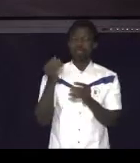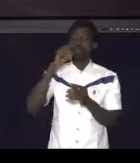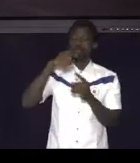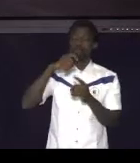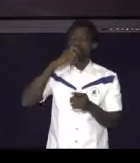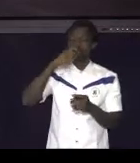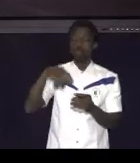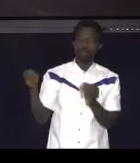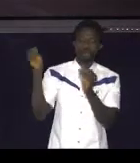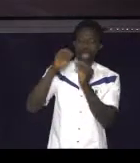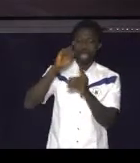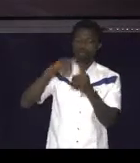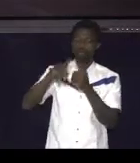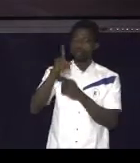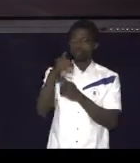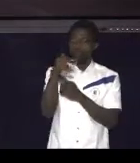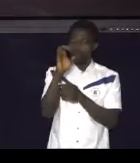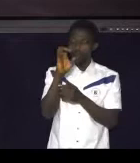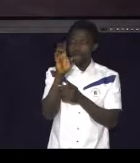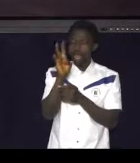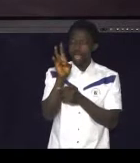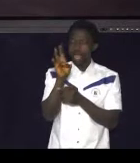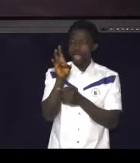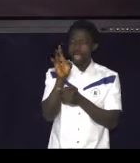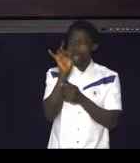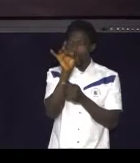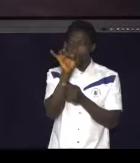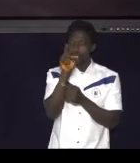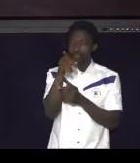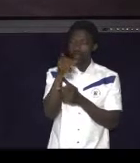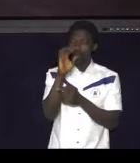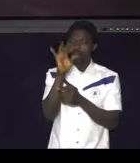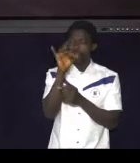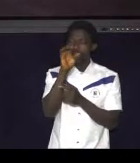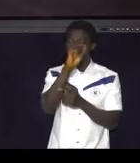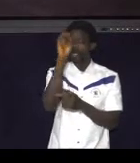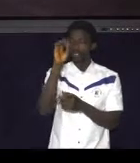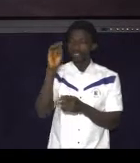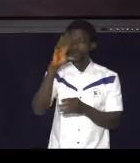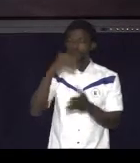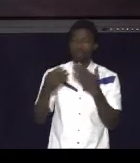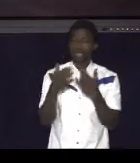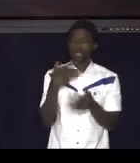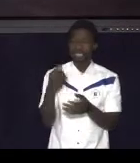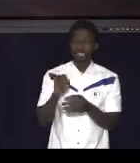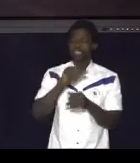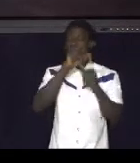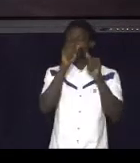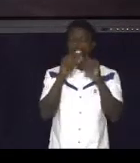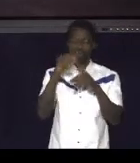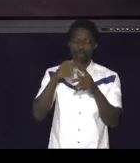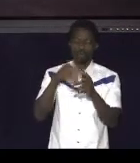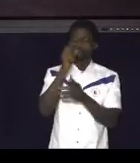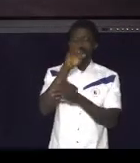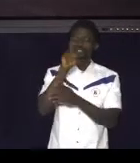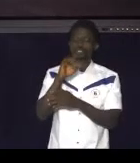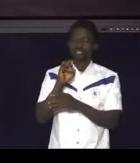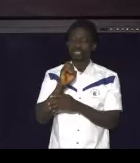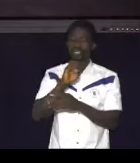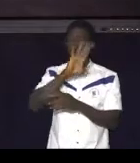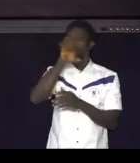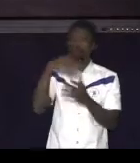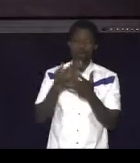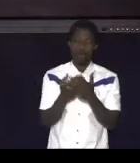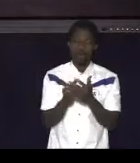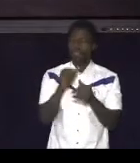to 180 degrees. In any triangle, no matter the shape, the size, all the angles that are